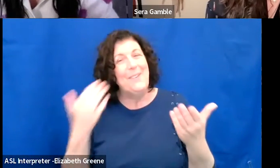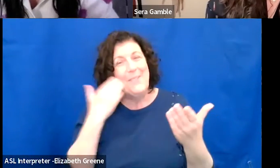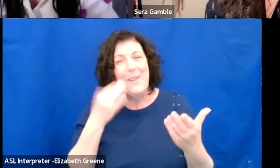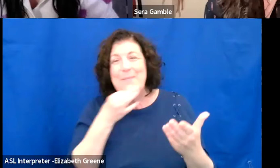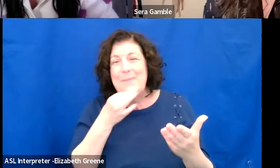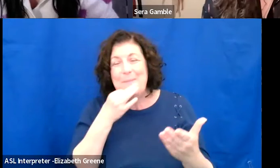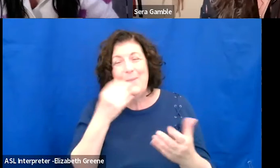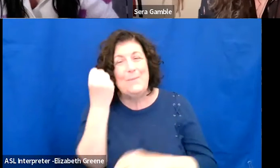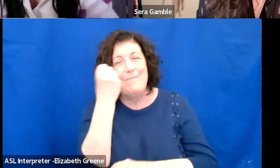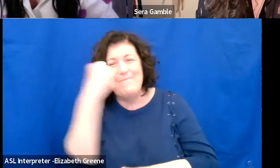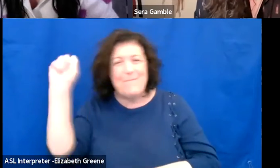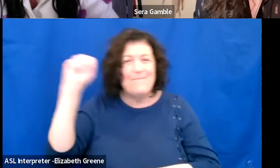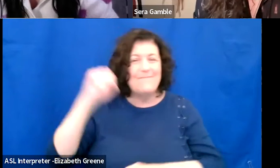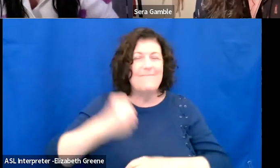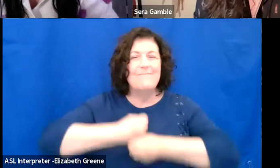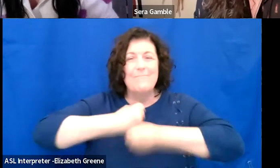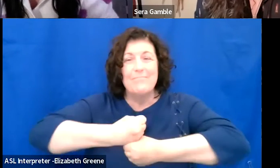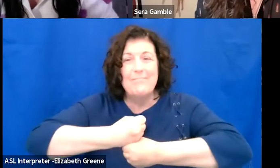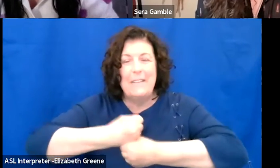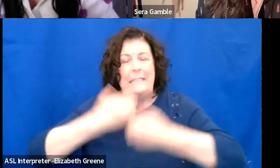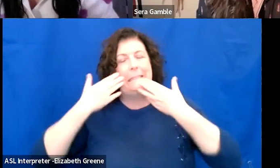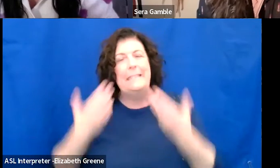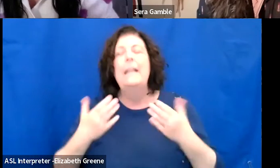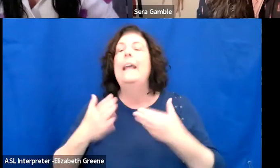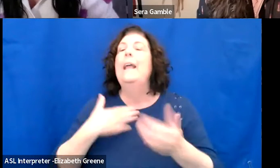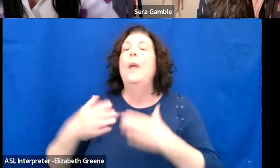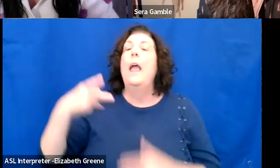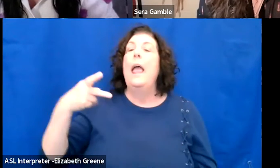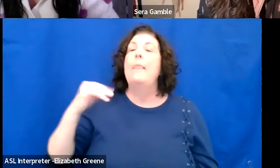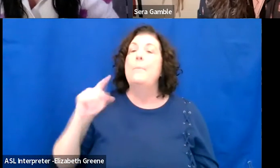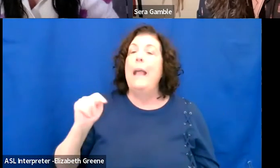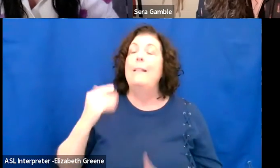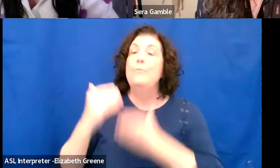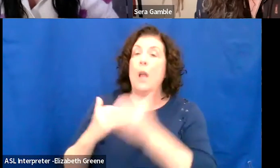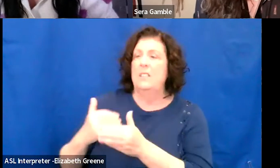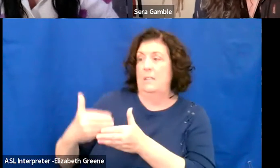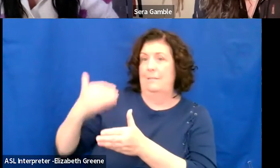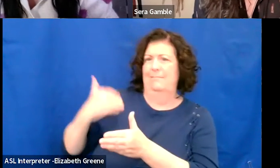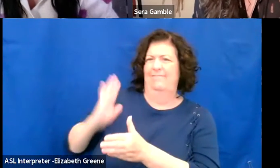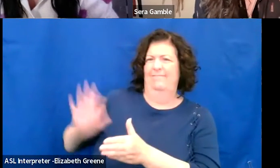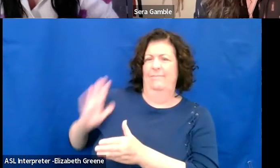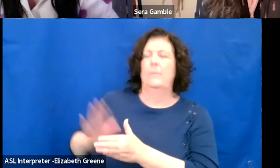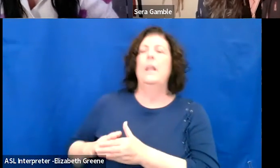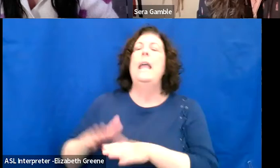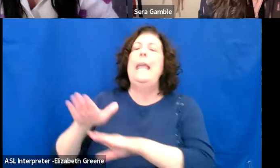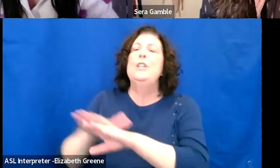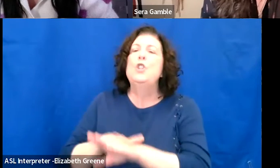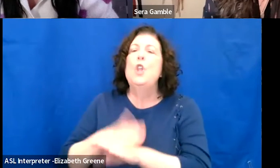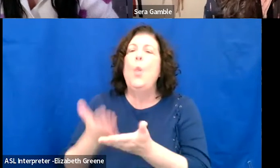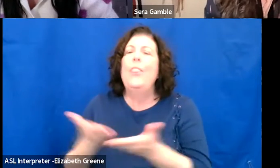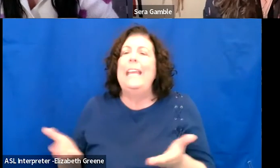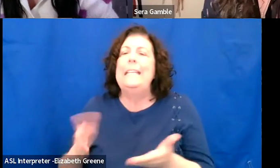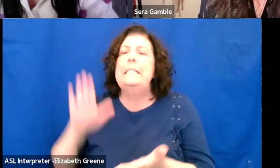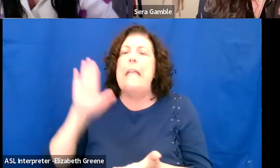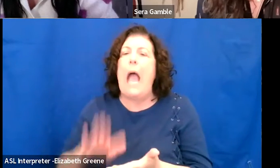The pilot process slowed things down in a way, let people assess what the show actually looked like and what they were going to be picking up, because it's a commitment